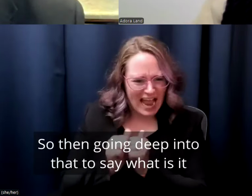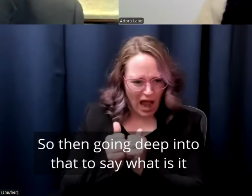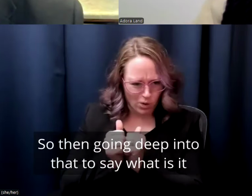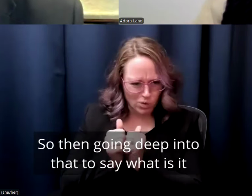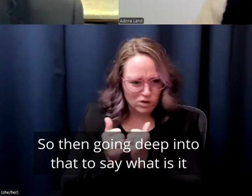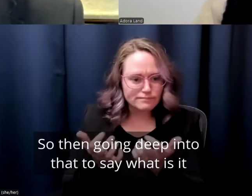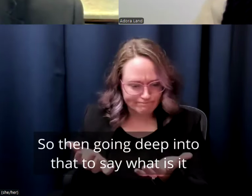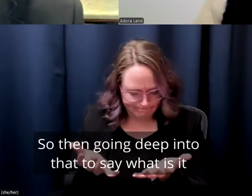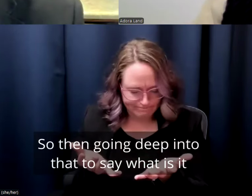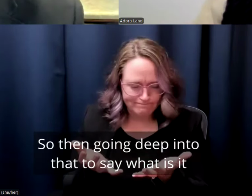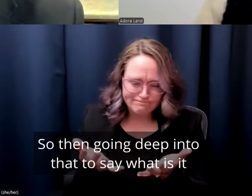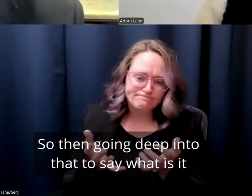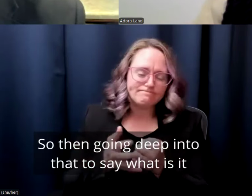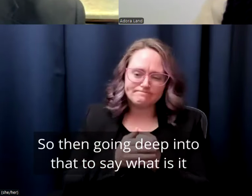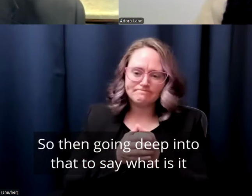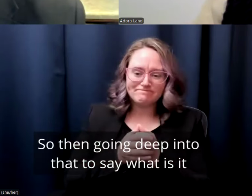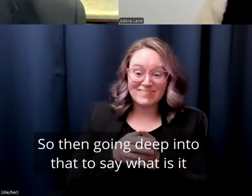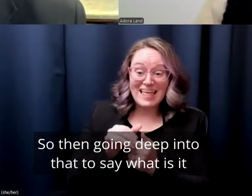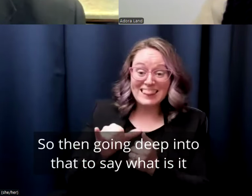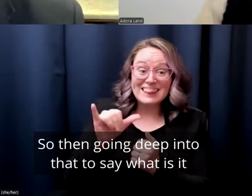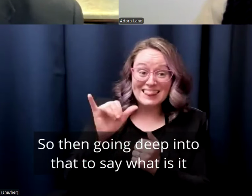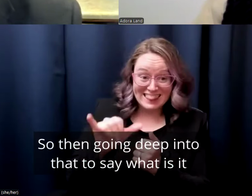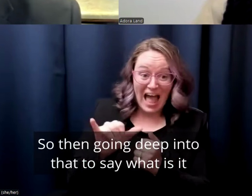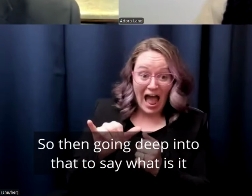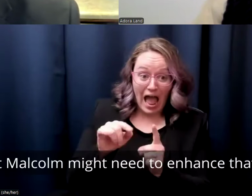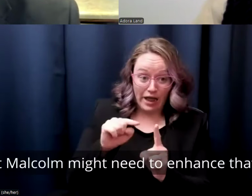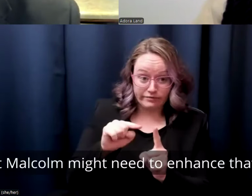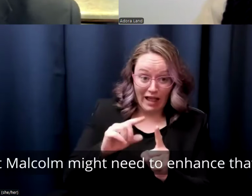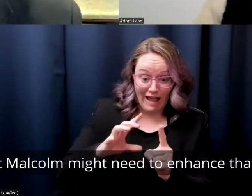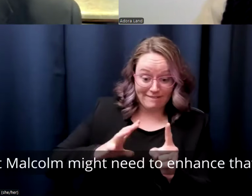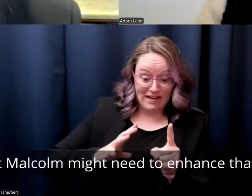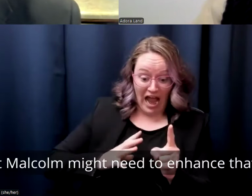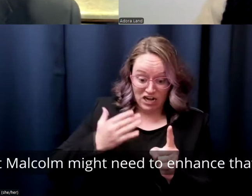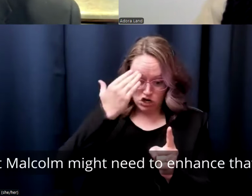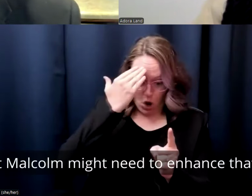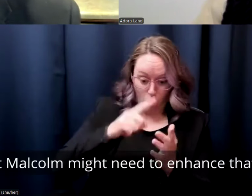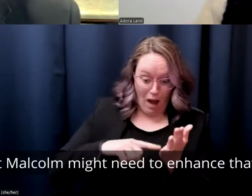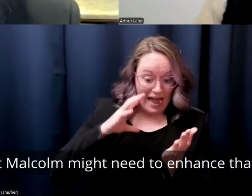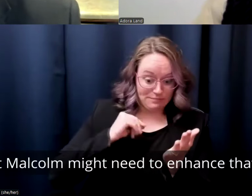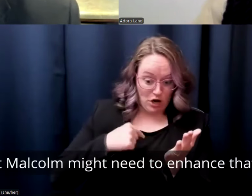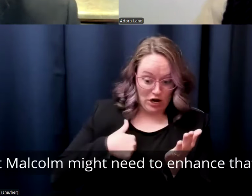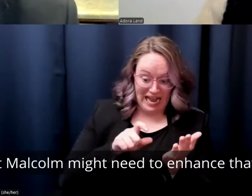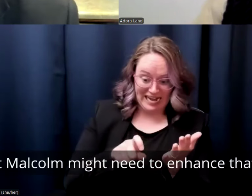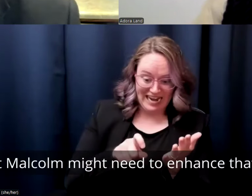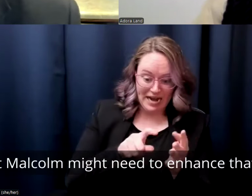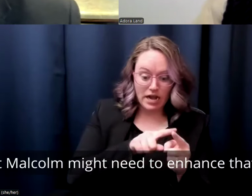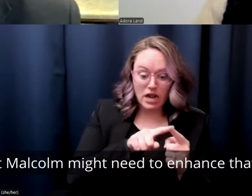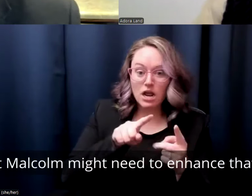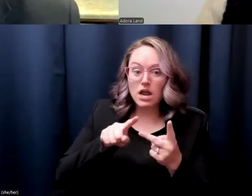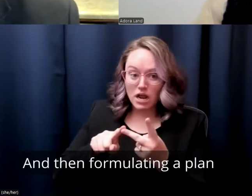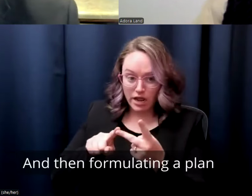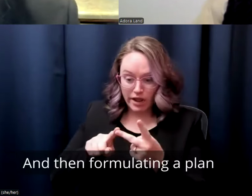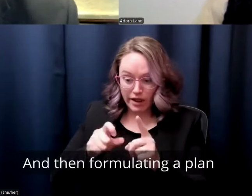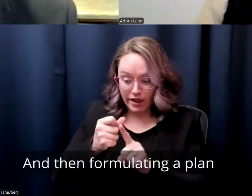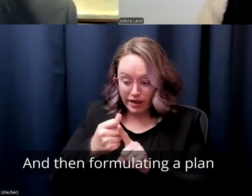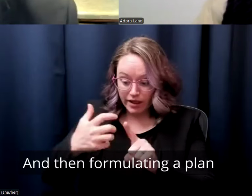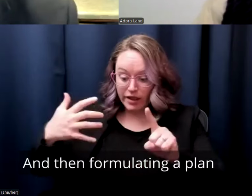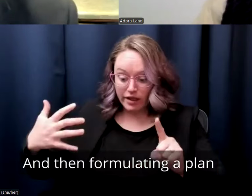leader? So then going deep into that to say, what is it that Malcolm might need to enhance that? And